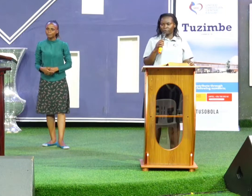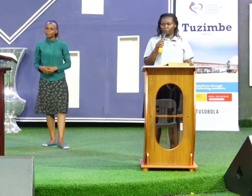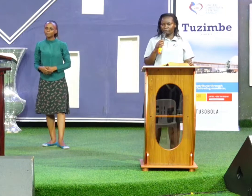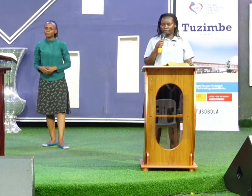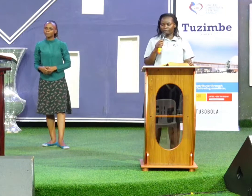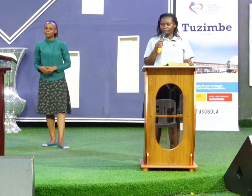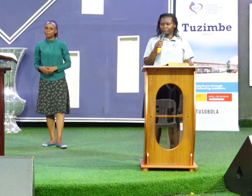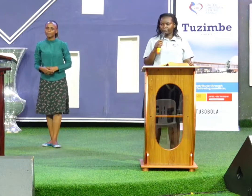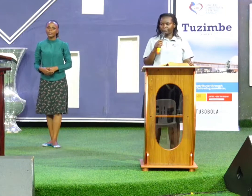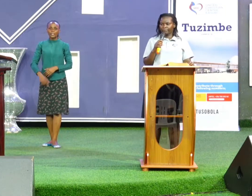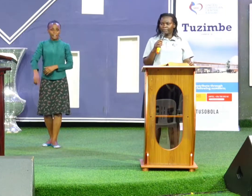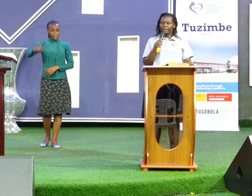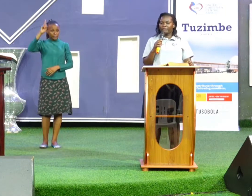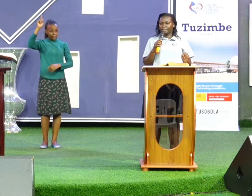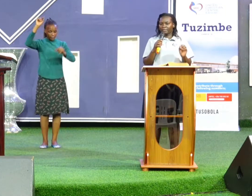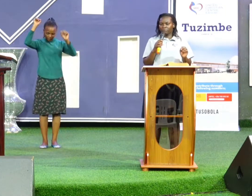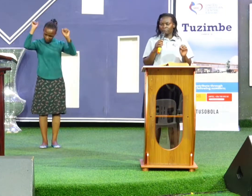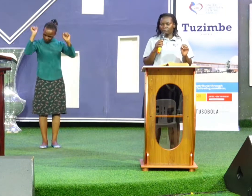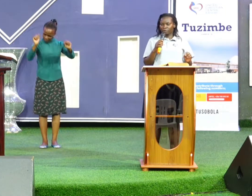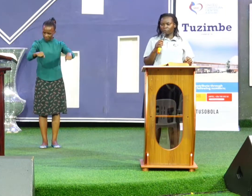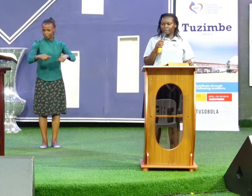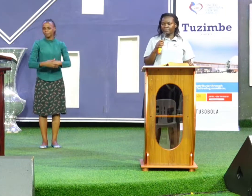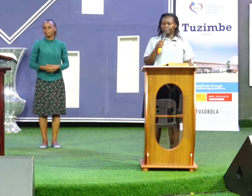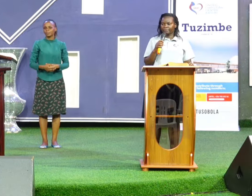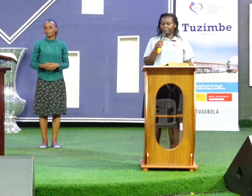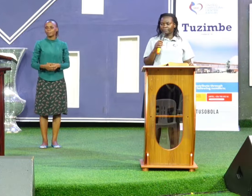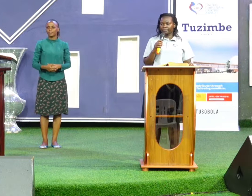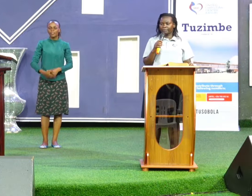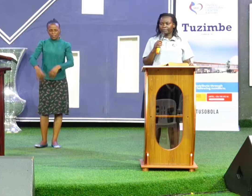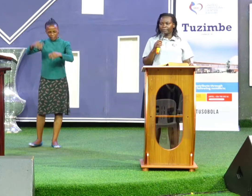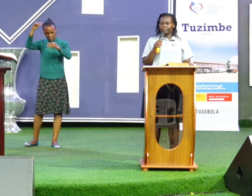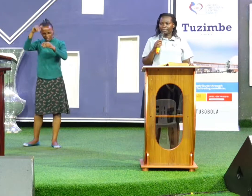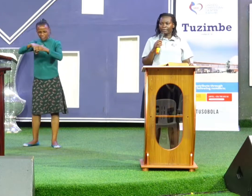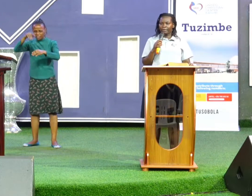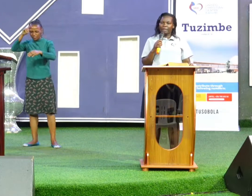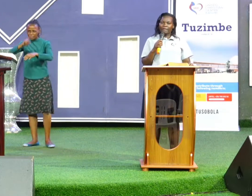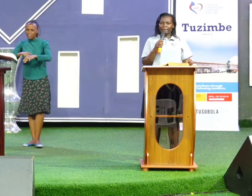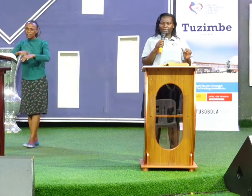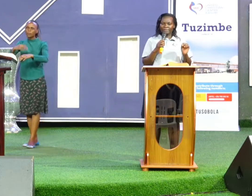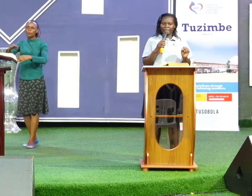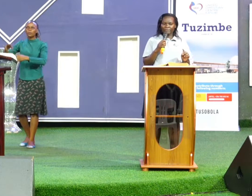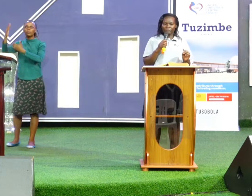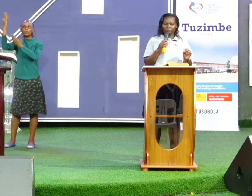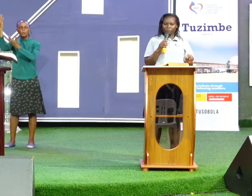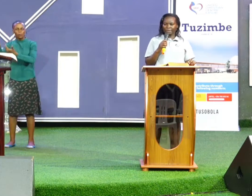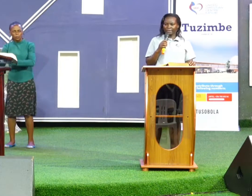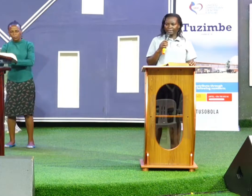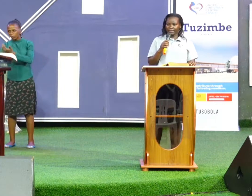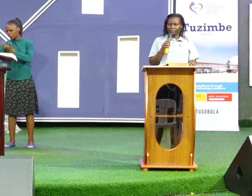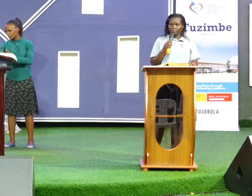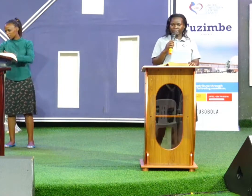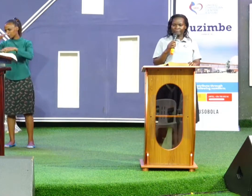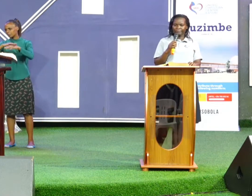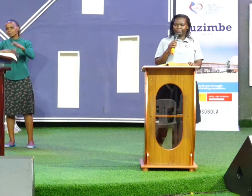eky'okuddamu kyo. He's able to do that. Ekyasobola okukikola. And during this season of waiting on God, era mu kiseera kino